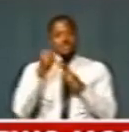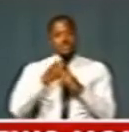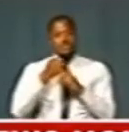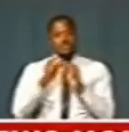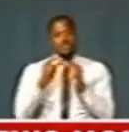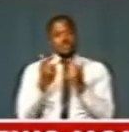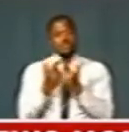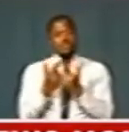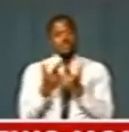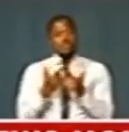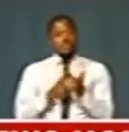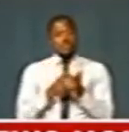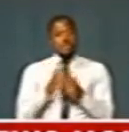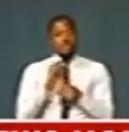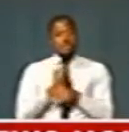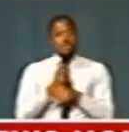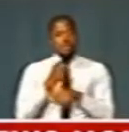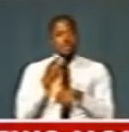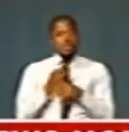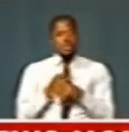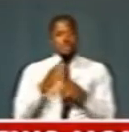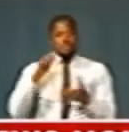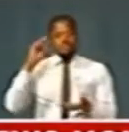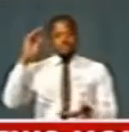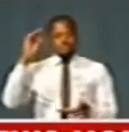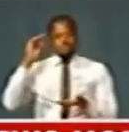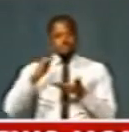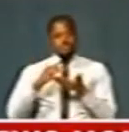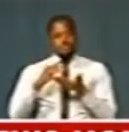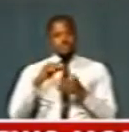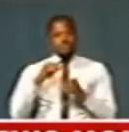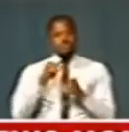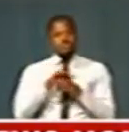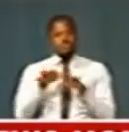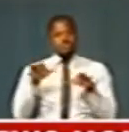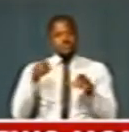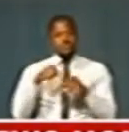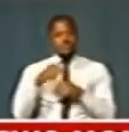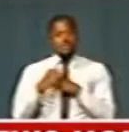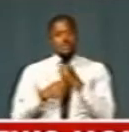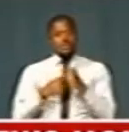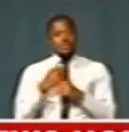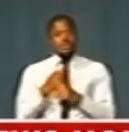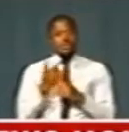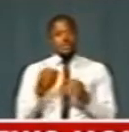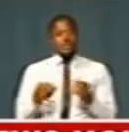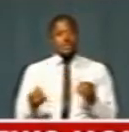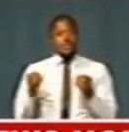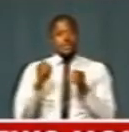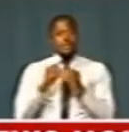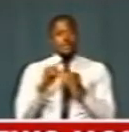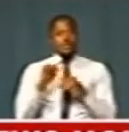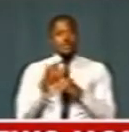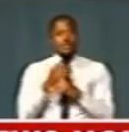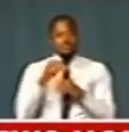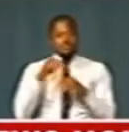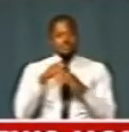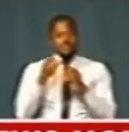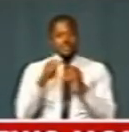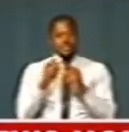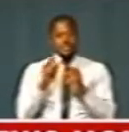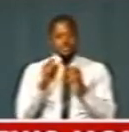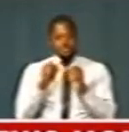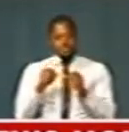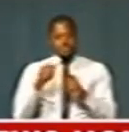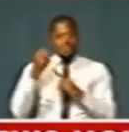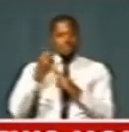group, Ghana has worked hard to scale down the rate of infection over the years, and more investment is needed to keep the